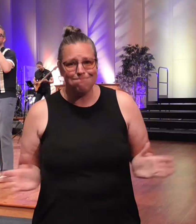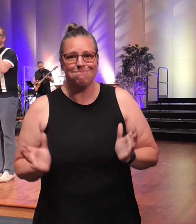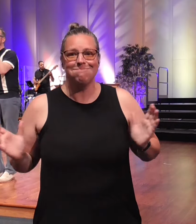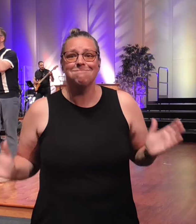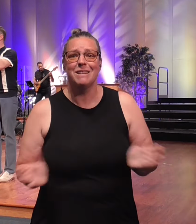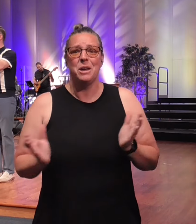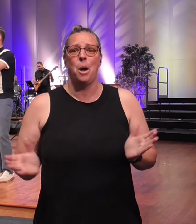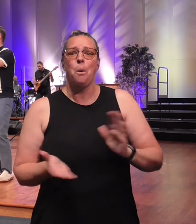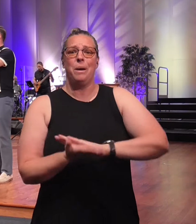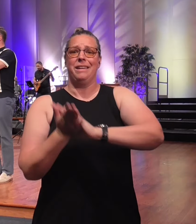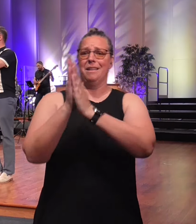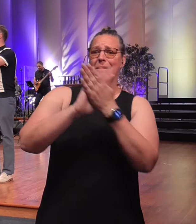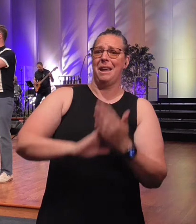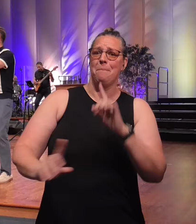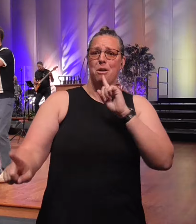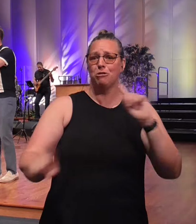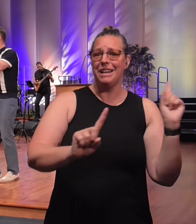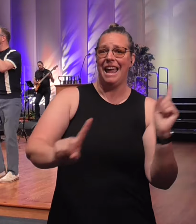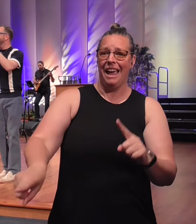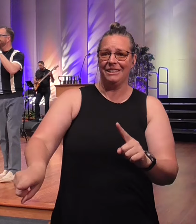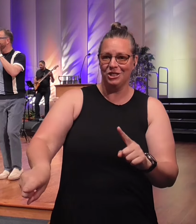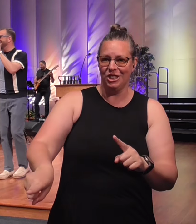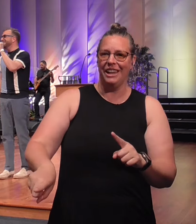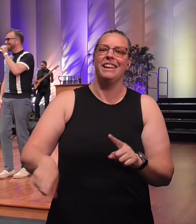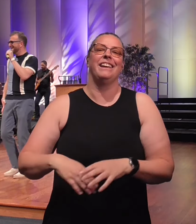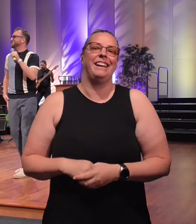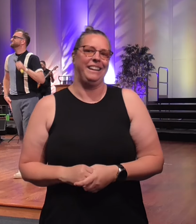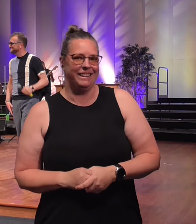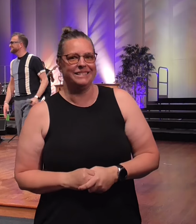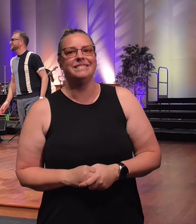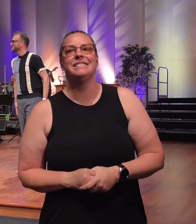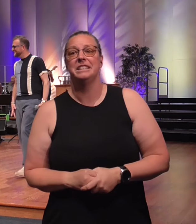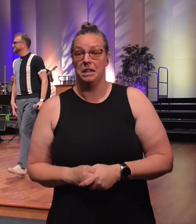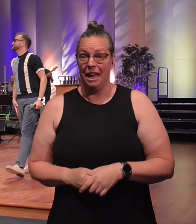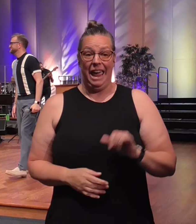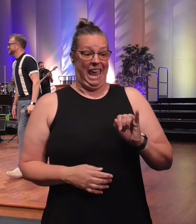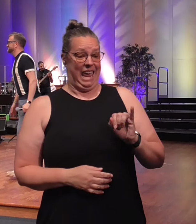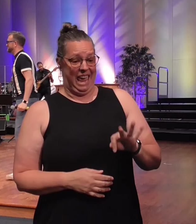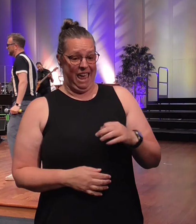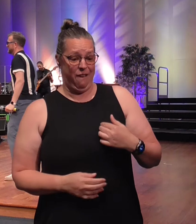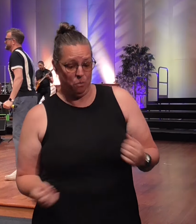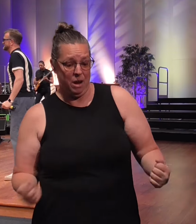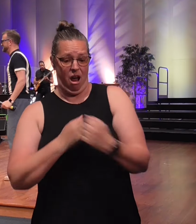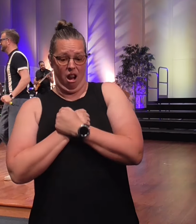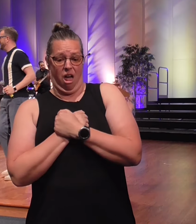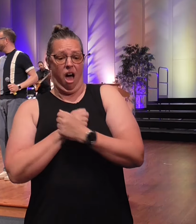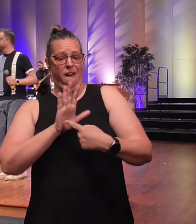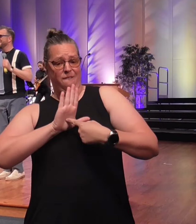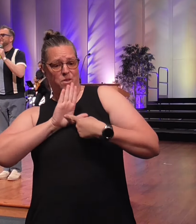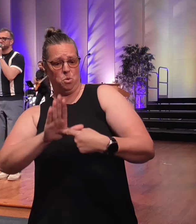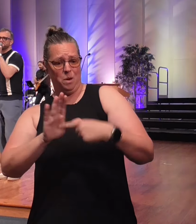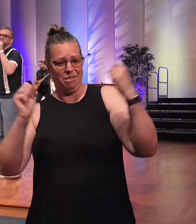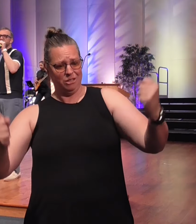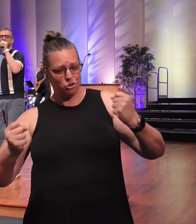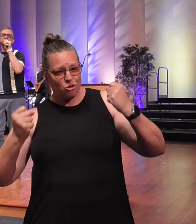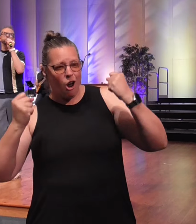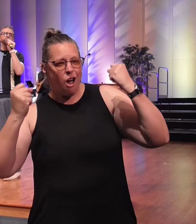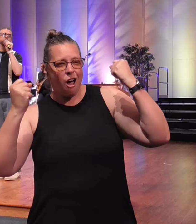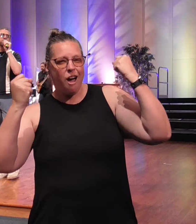be the reaction? Yeah. oh, if we were loving with a